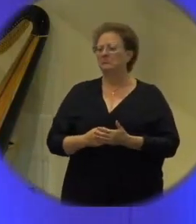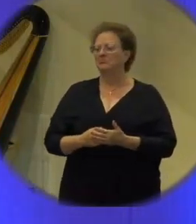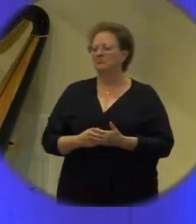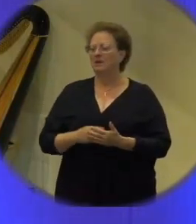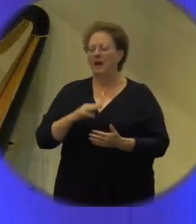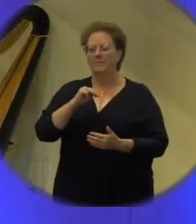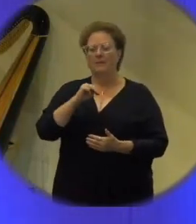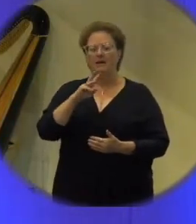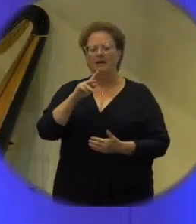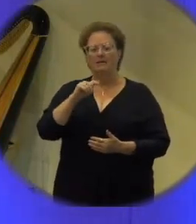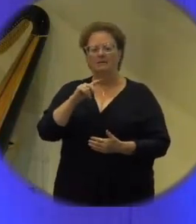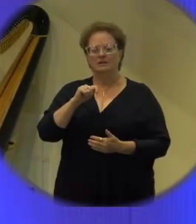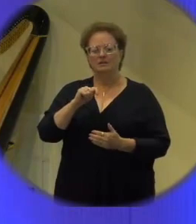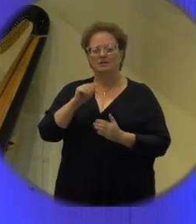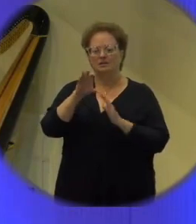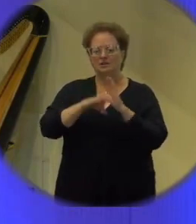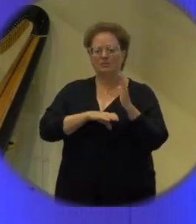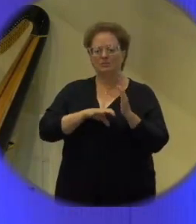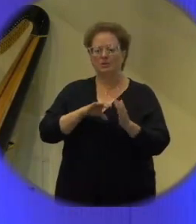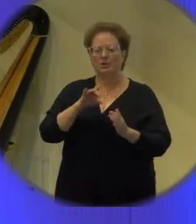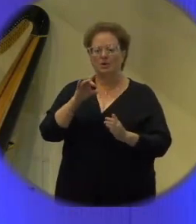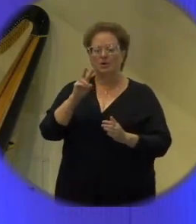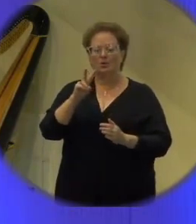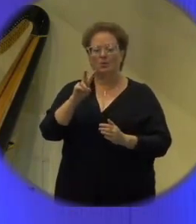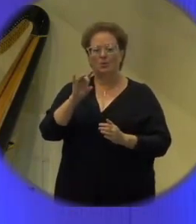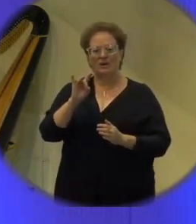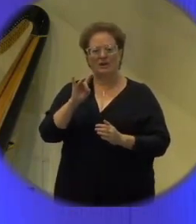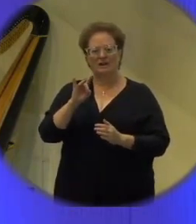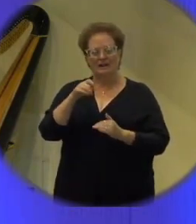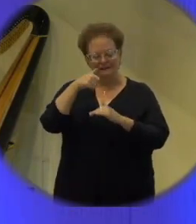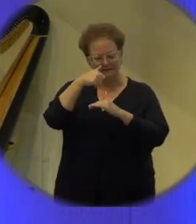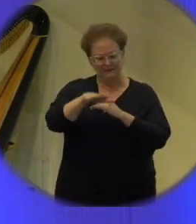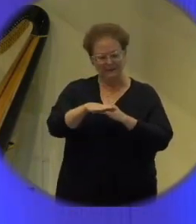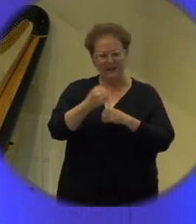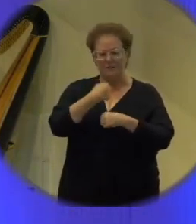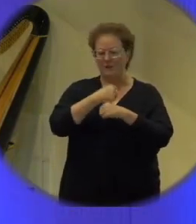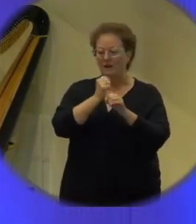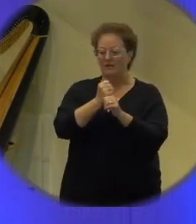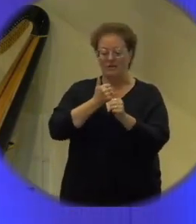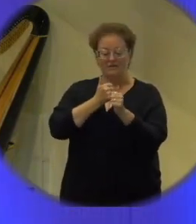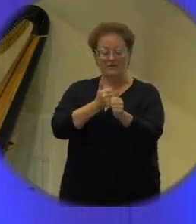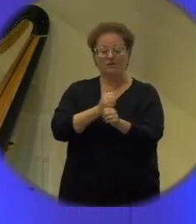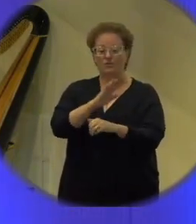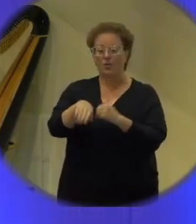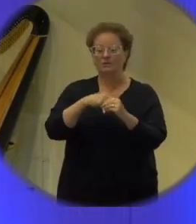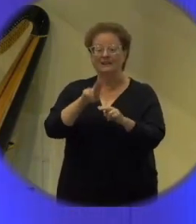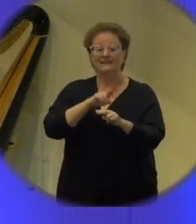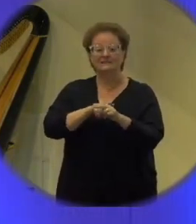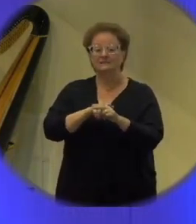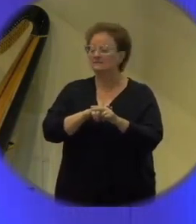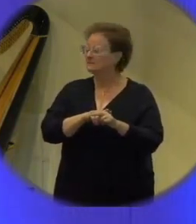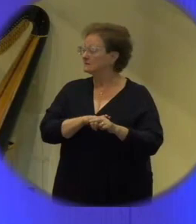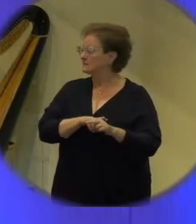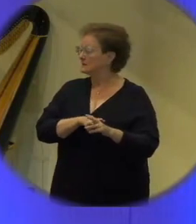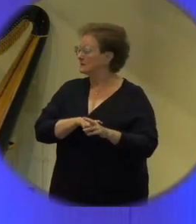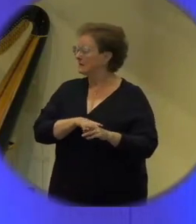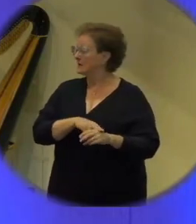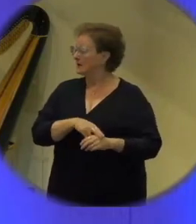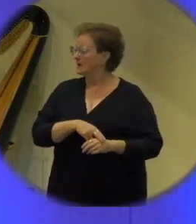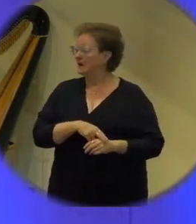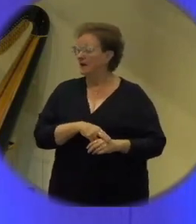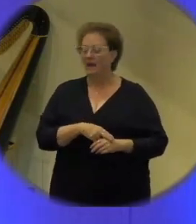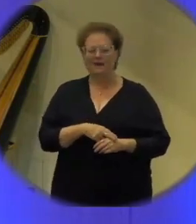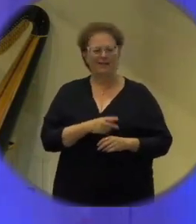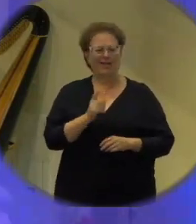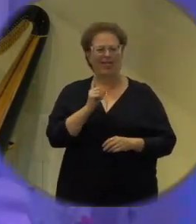Matthew 28, which is, you know, Jesus sends us, you know, go therefore and make disciples of all nations. We almost have it like this,